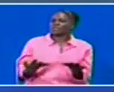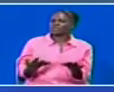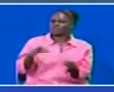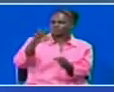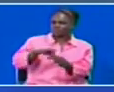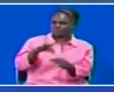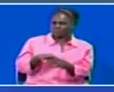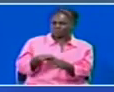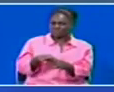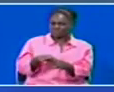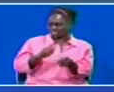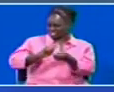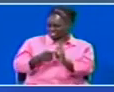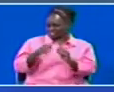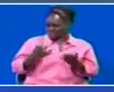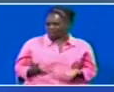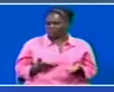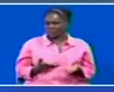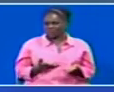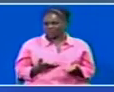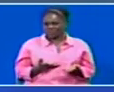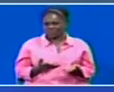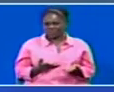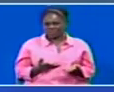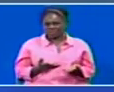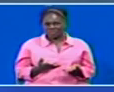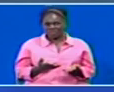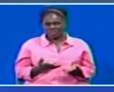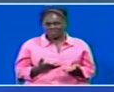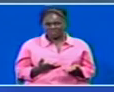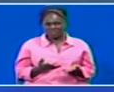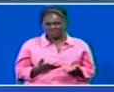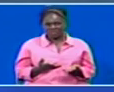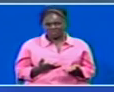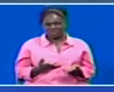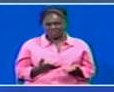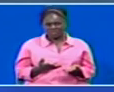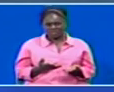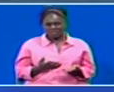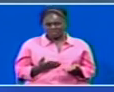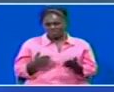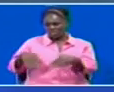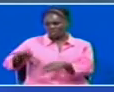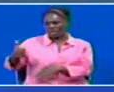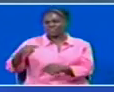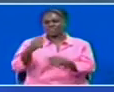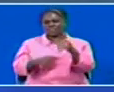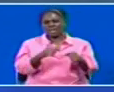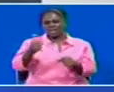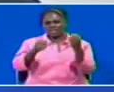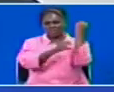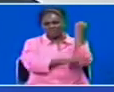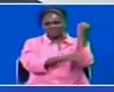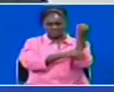is about generational change. Okay, clearly. The old generation is voluntarily getting out to leave the younger generation. So in other countries